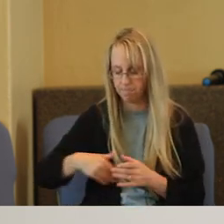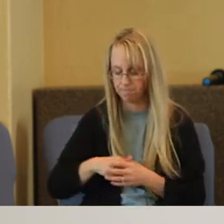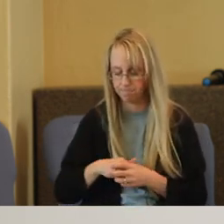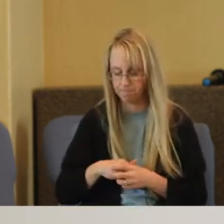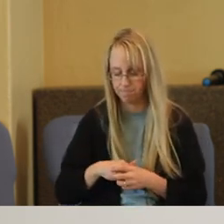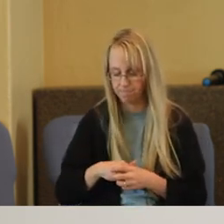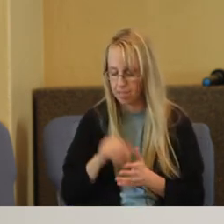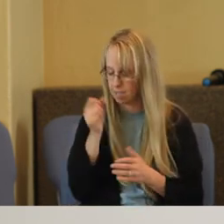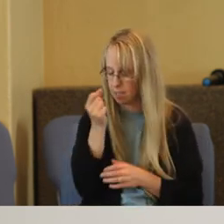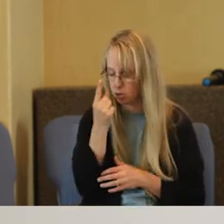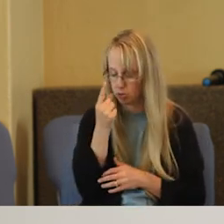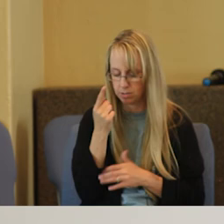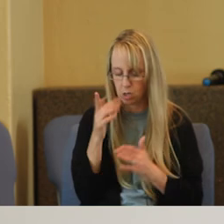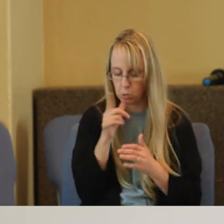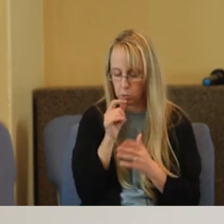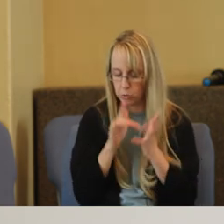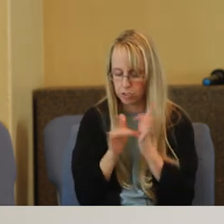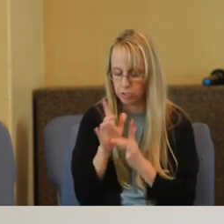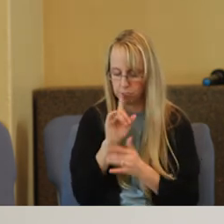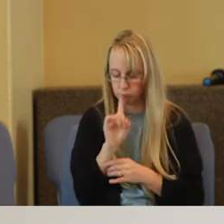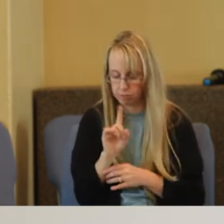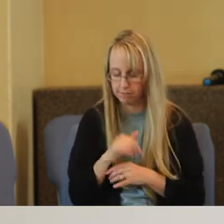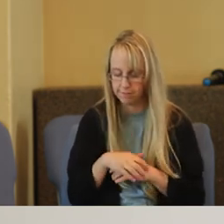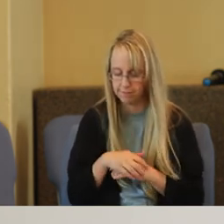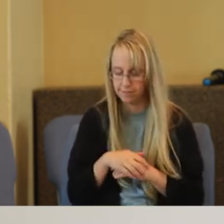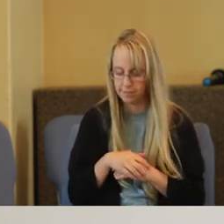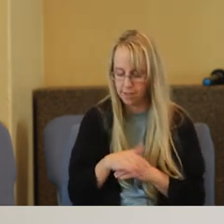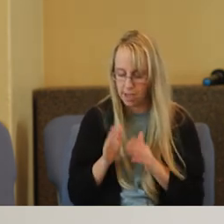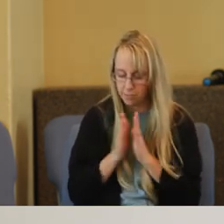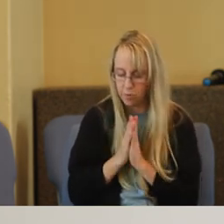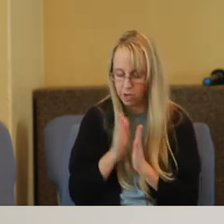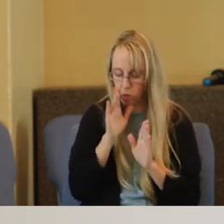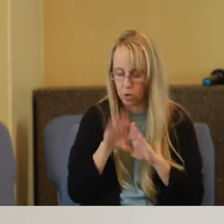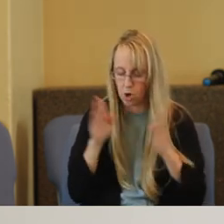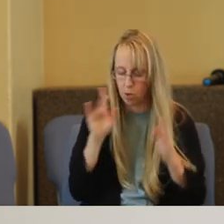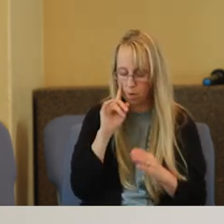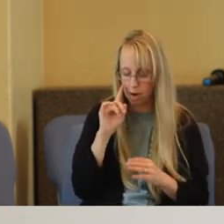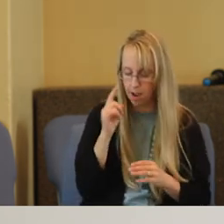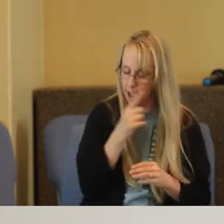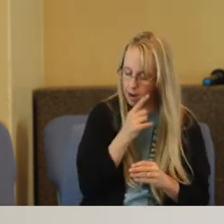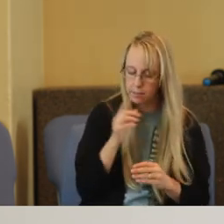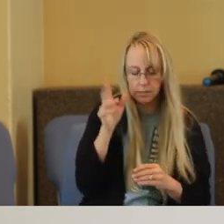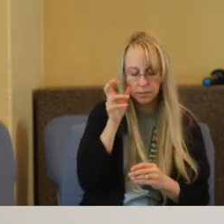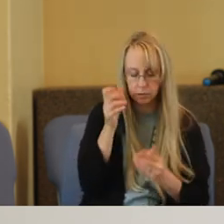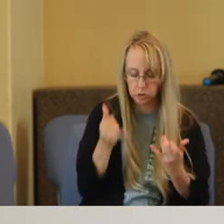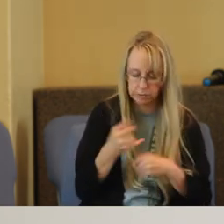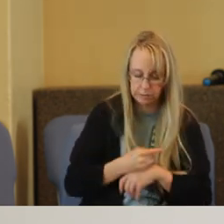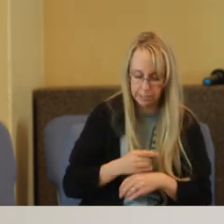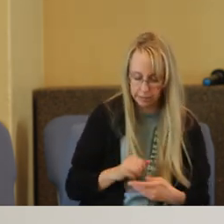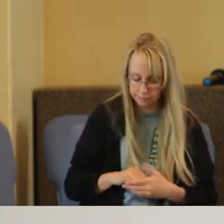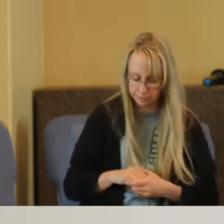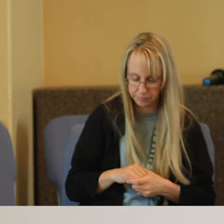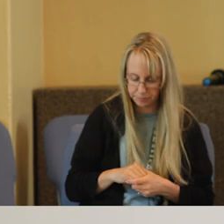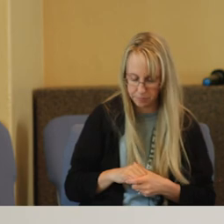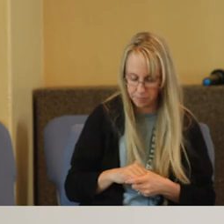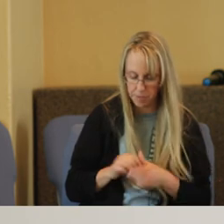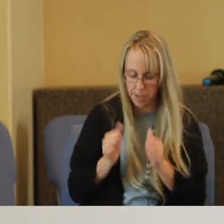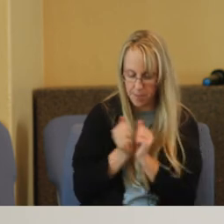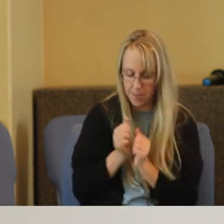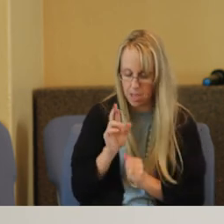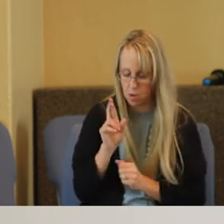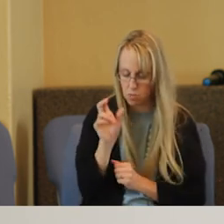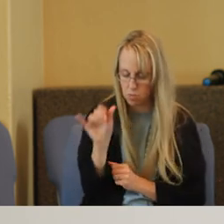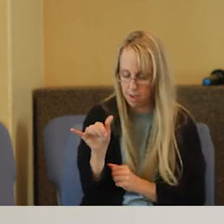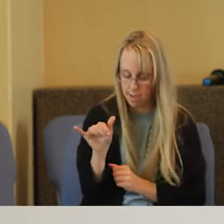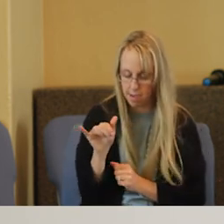to understand who Jesus really is, I pray, Lord, that you would open up their eyes and their ears today. Be with Ray, bring him